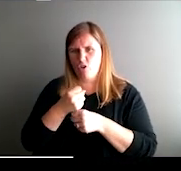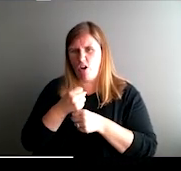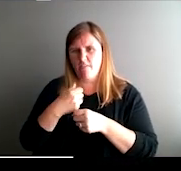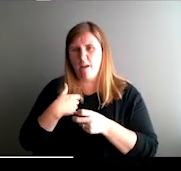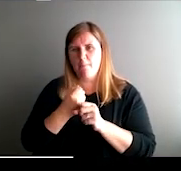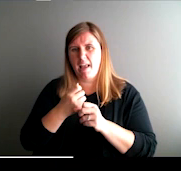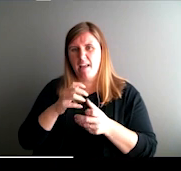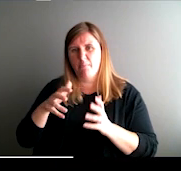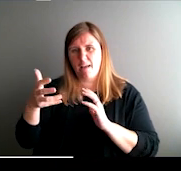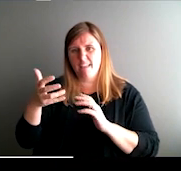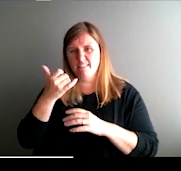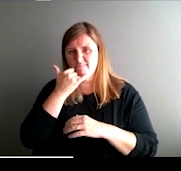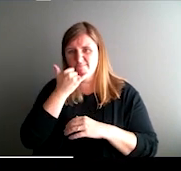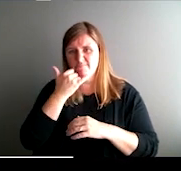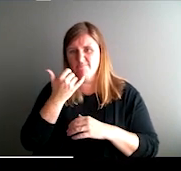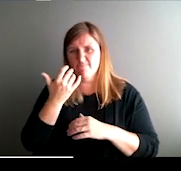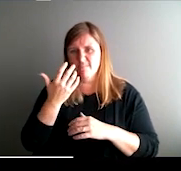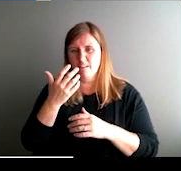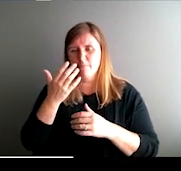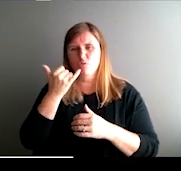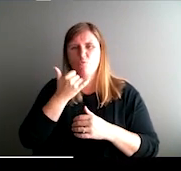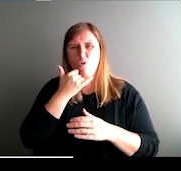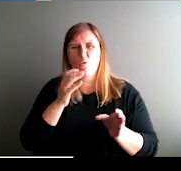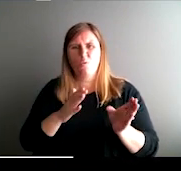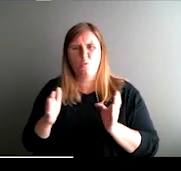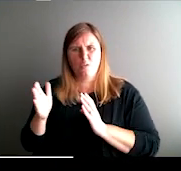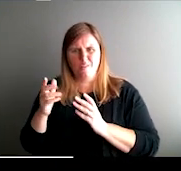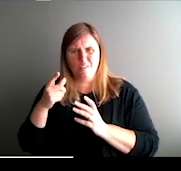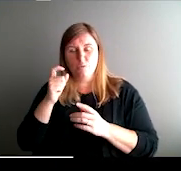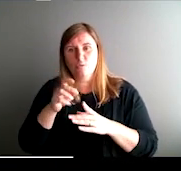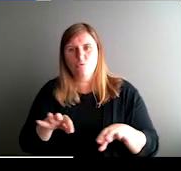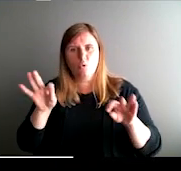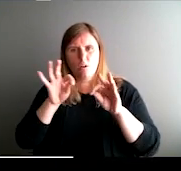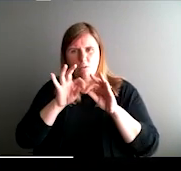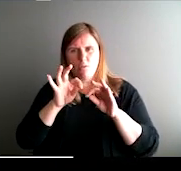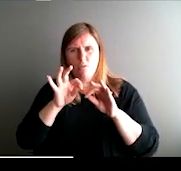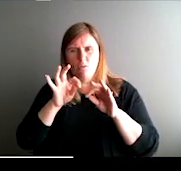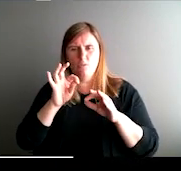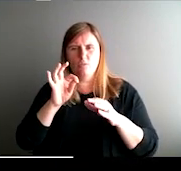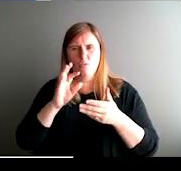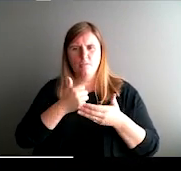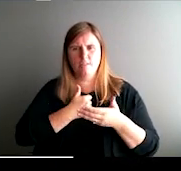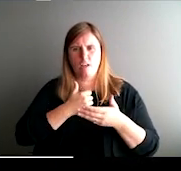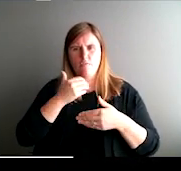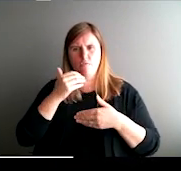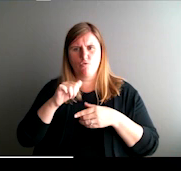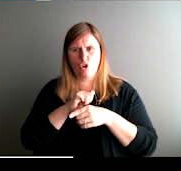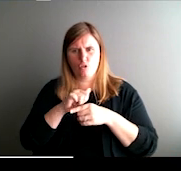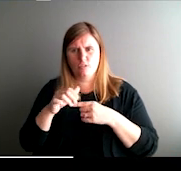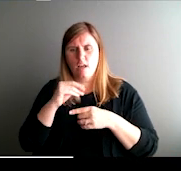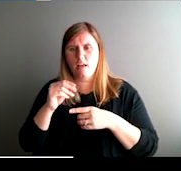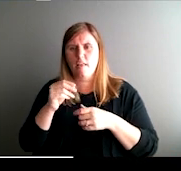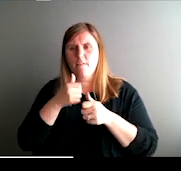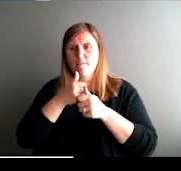mess because I did it in the wrong order. So it's critical that students can learn to self-rehearse and then follow that rehearsal in